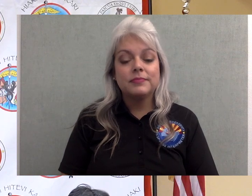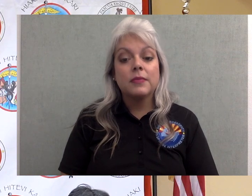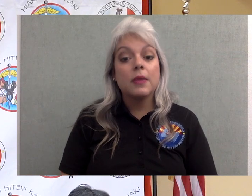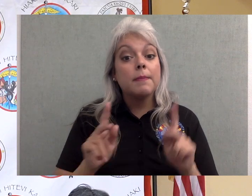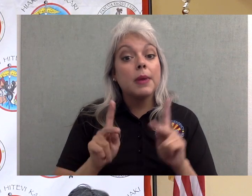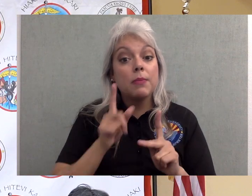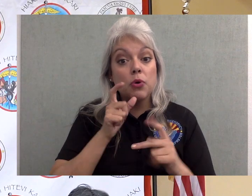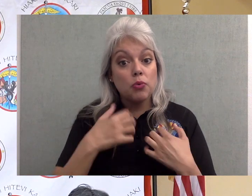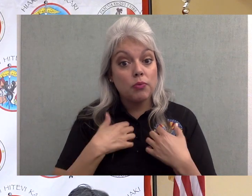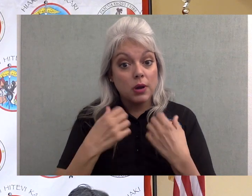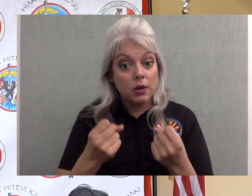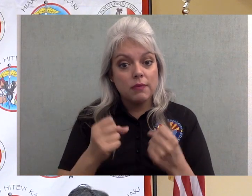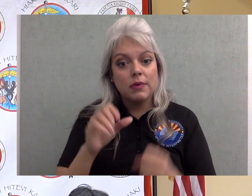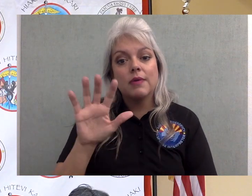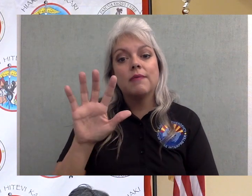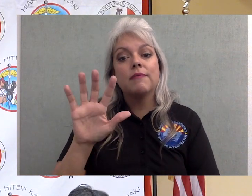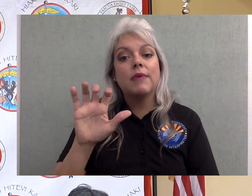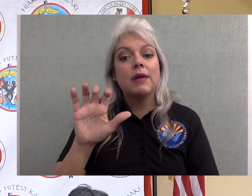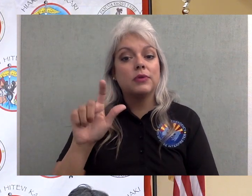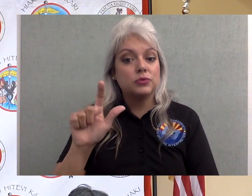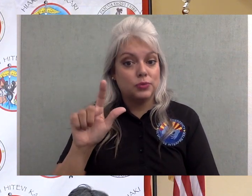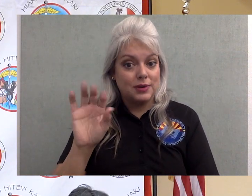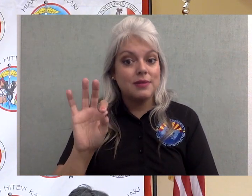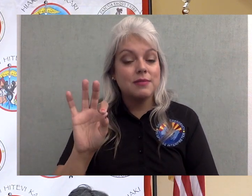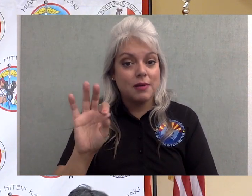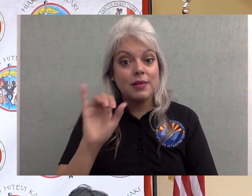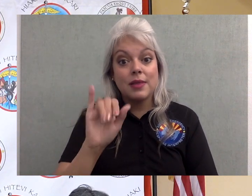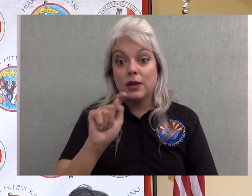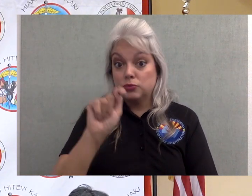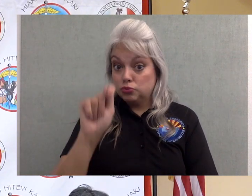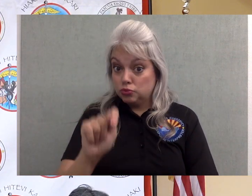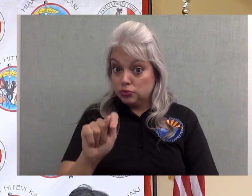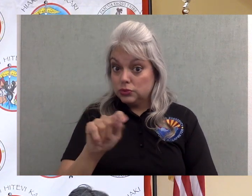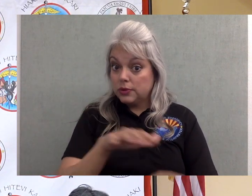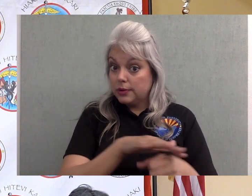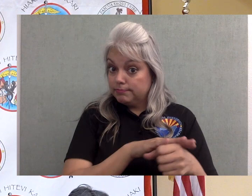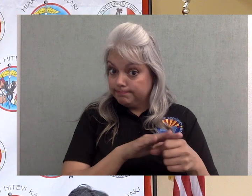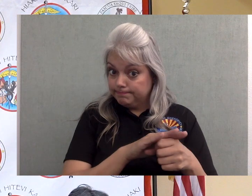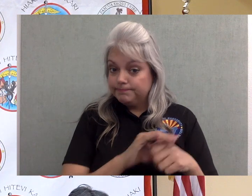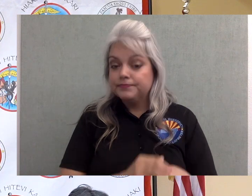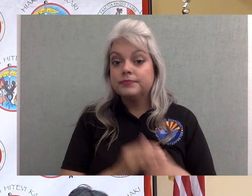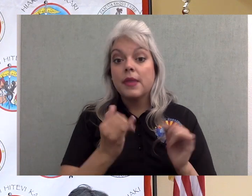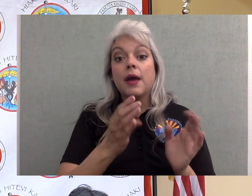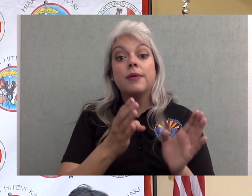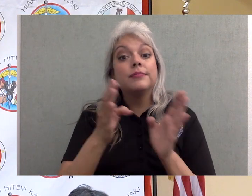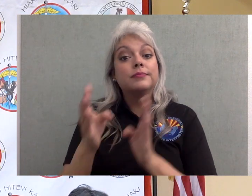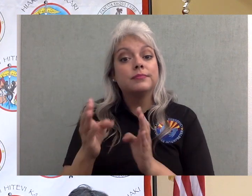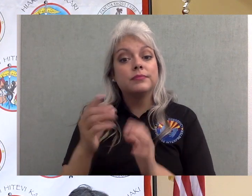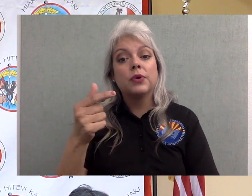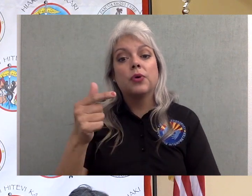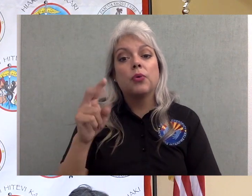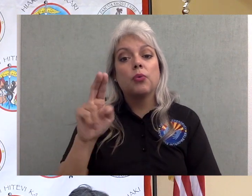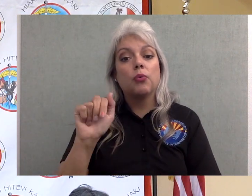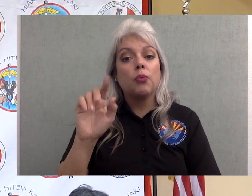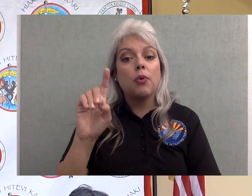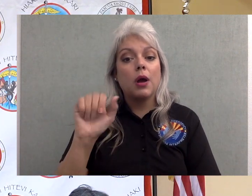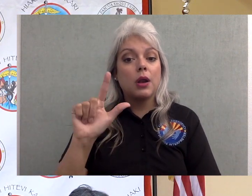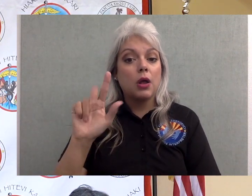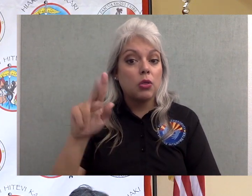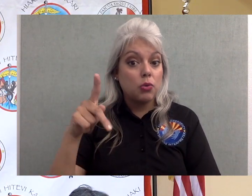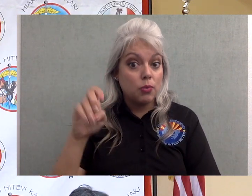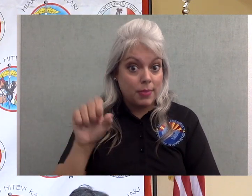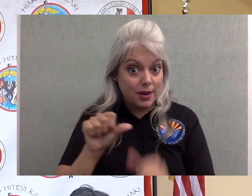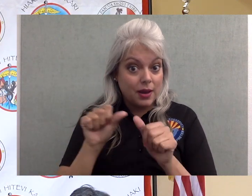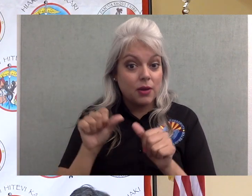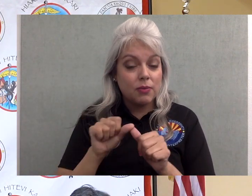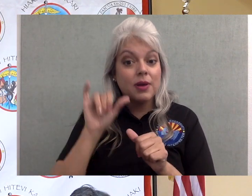are 529. That's for Tucson area. Now the Guadalupe area, and this also comes from all sources